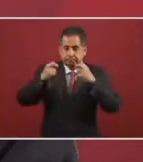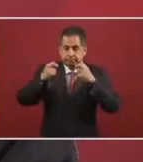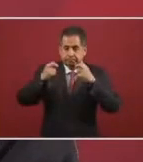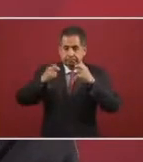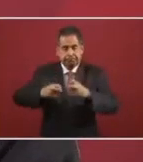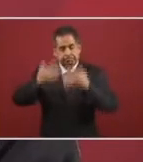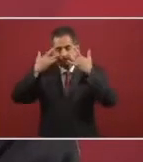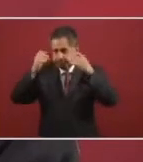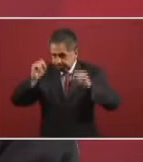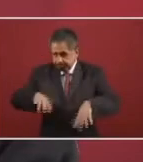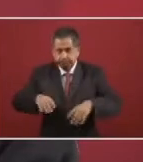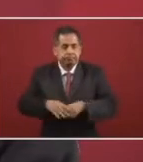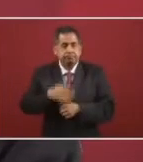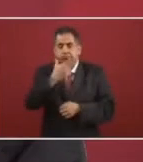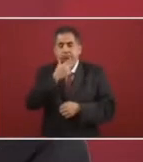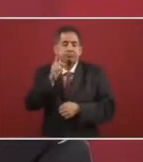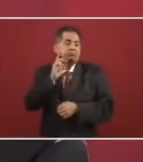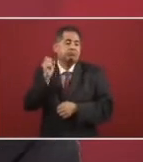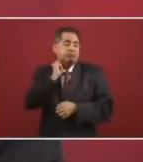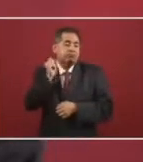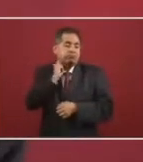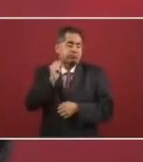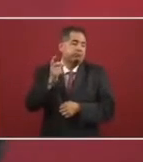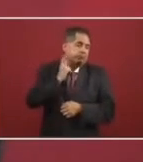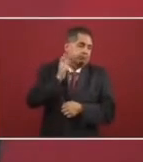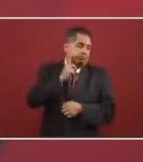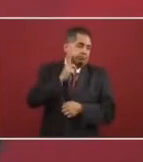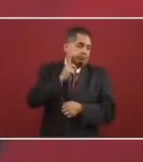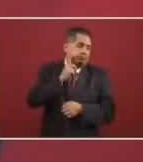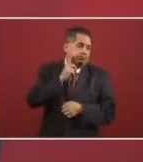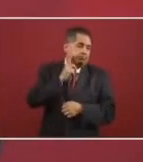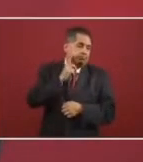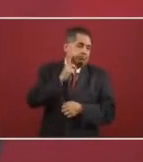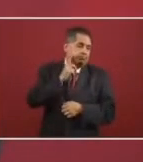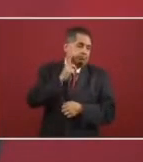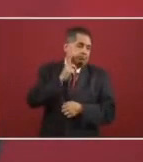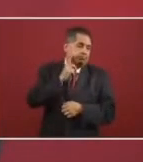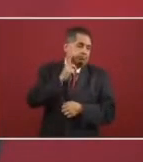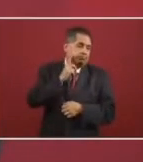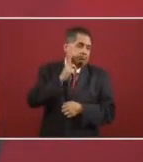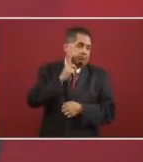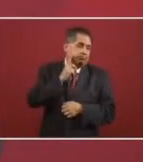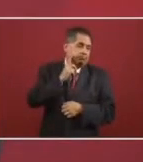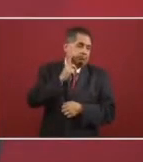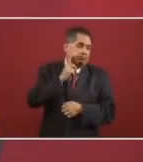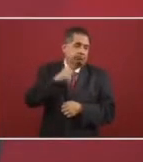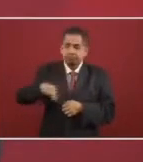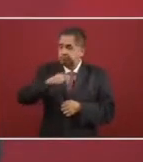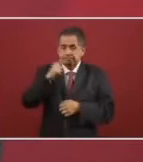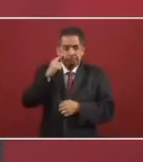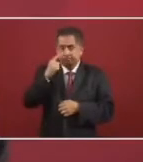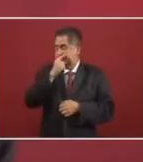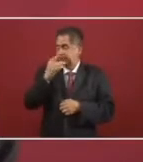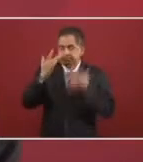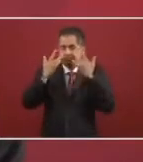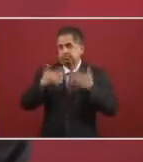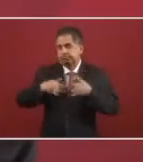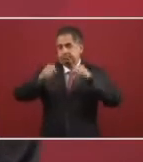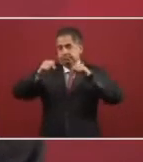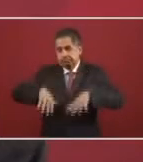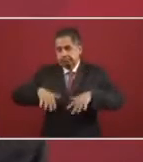and female. Y también de diputados y diputadas. And also the deputies.